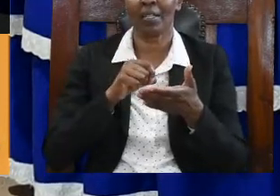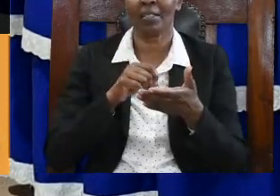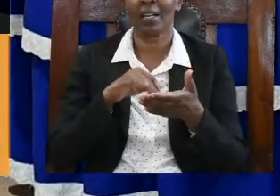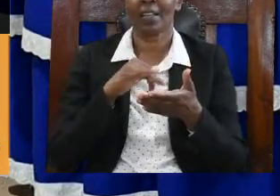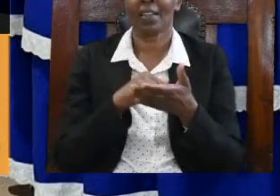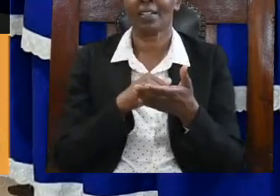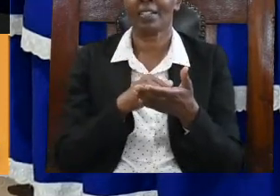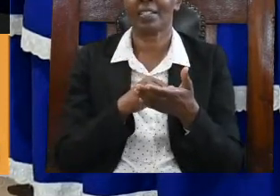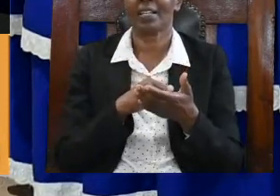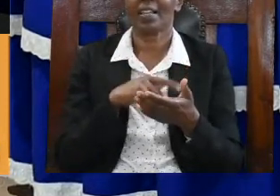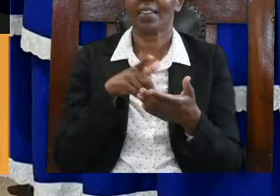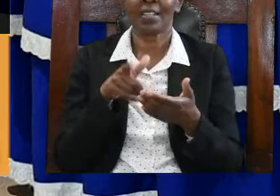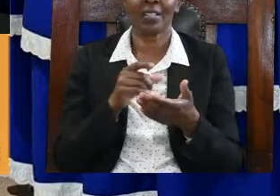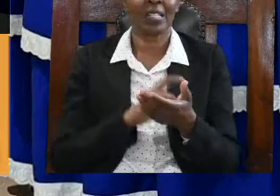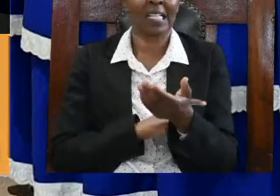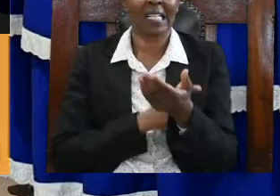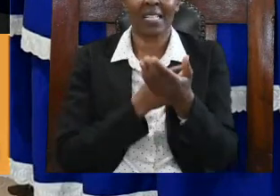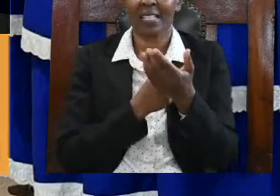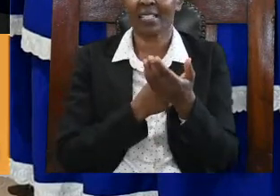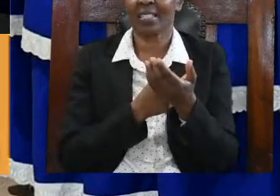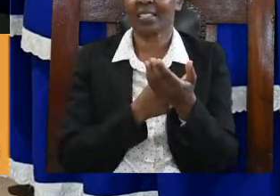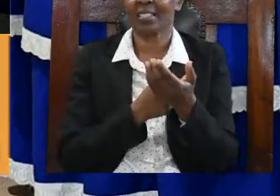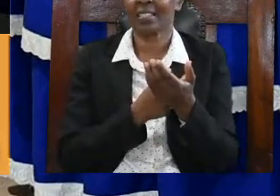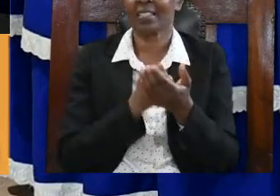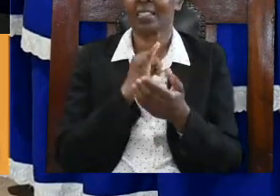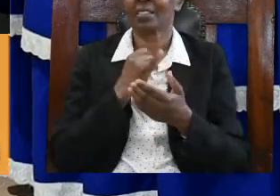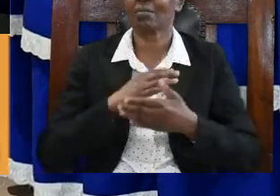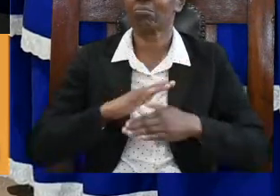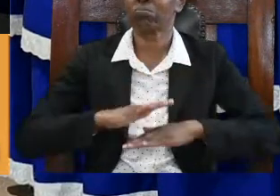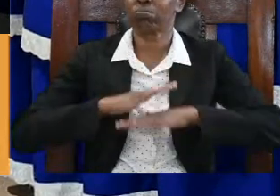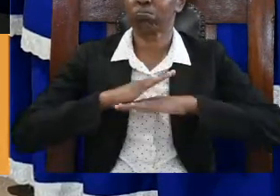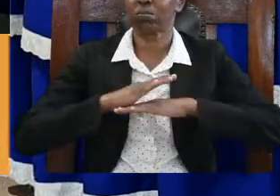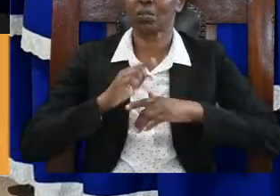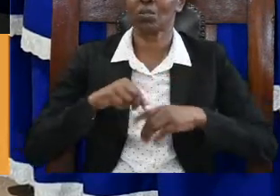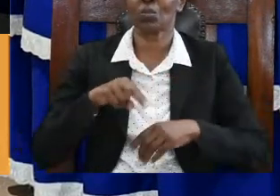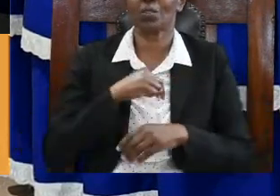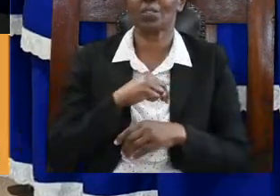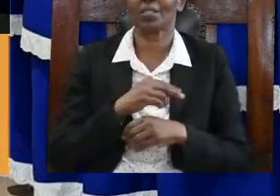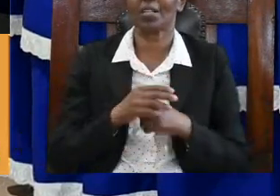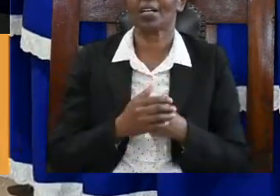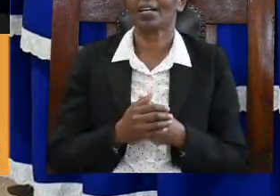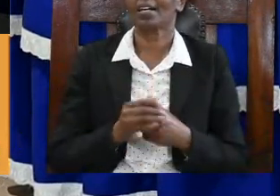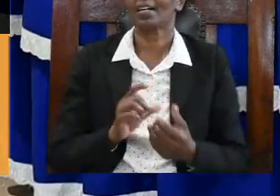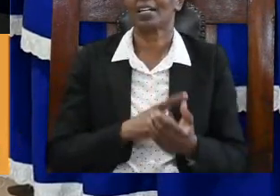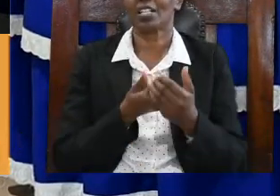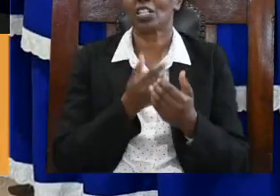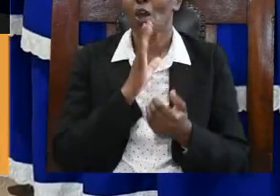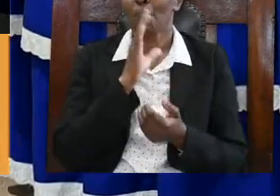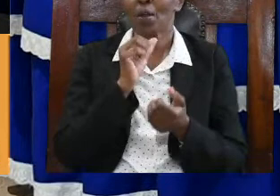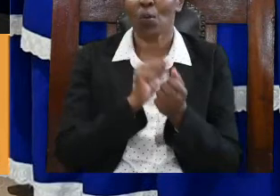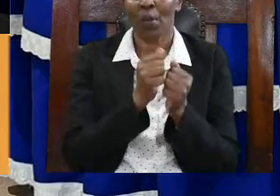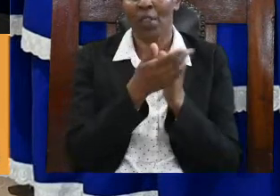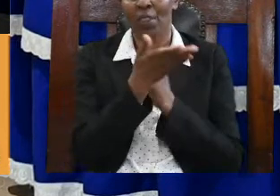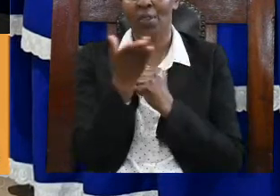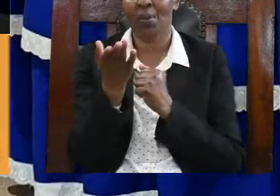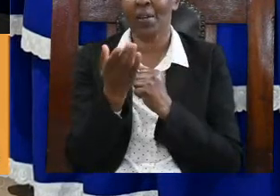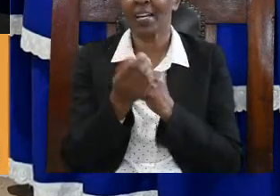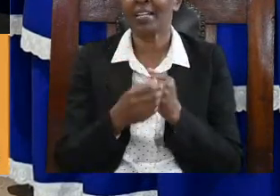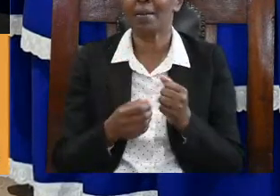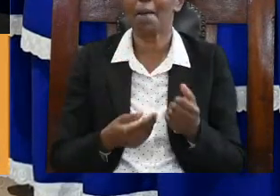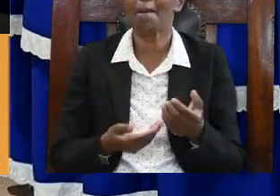to you. That is a very strong statement. And when I tell someone, grace be to you, I also apply to myself